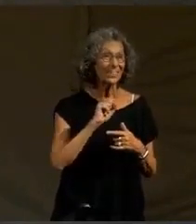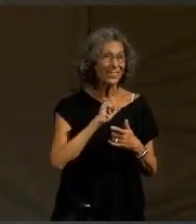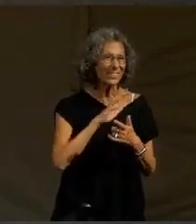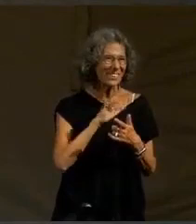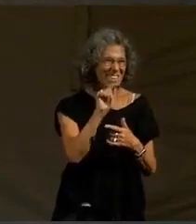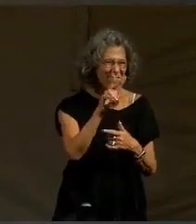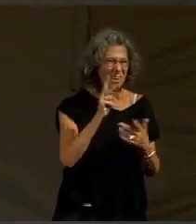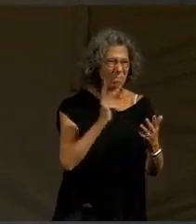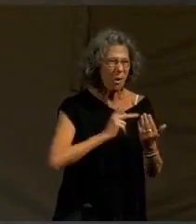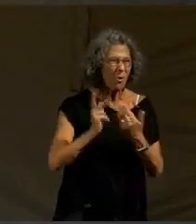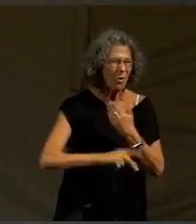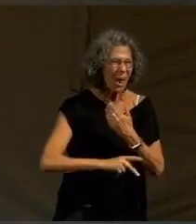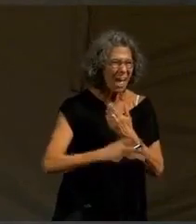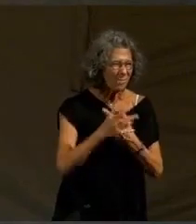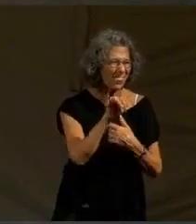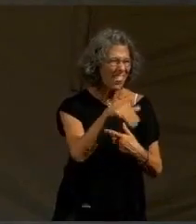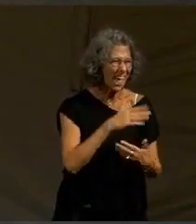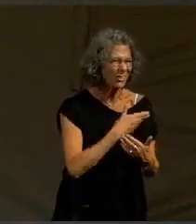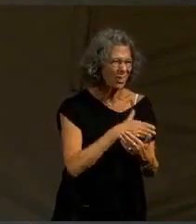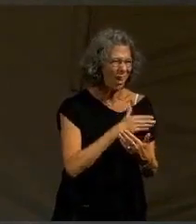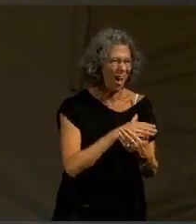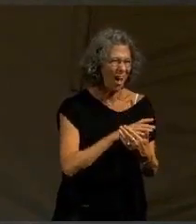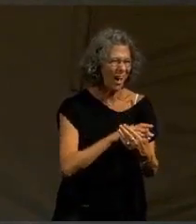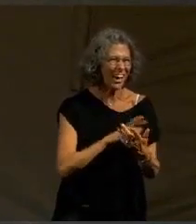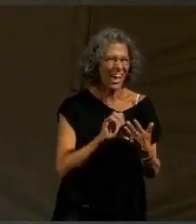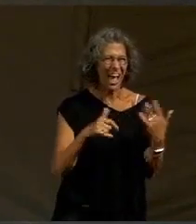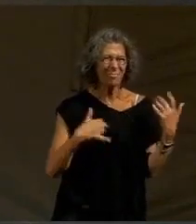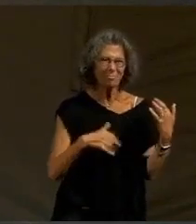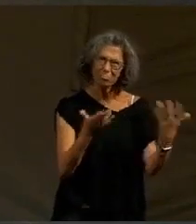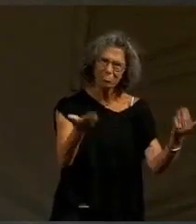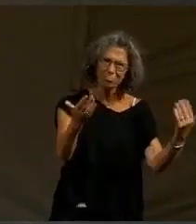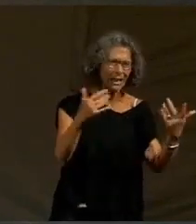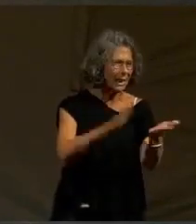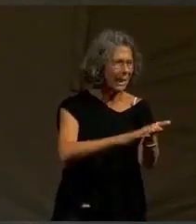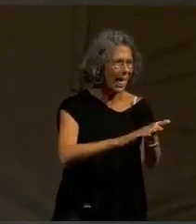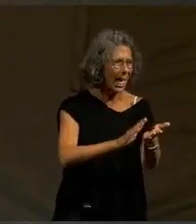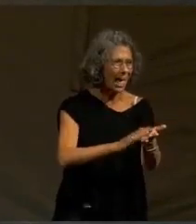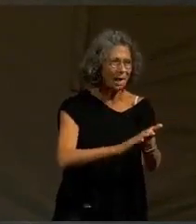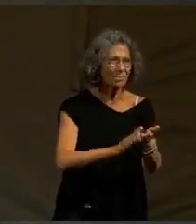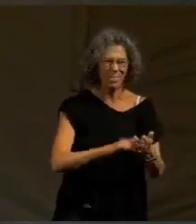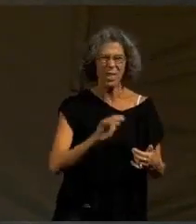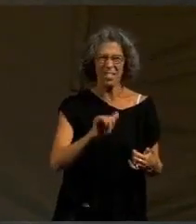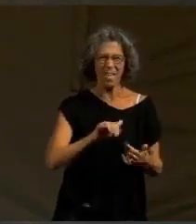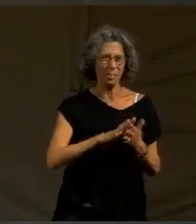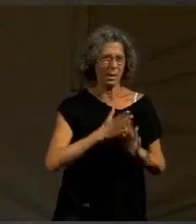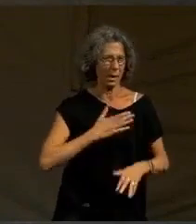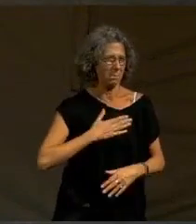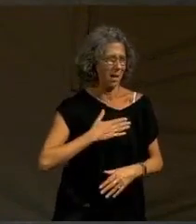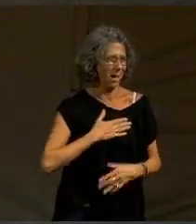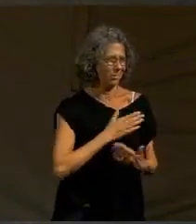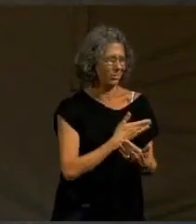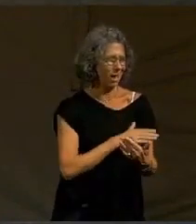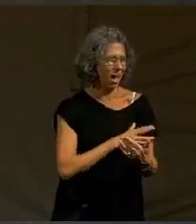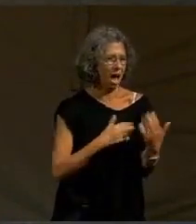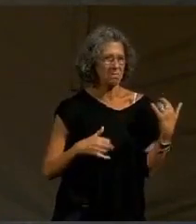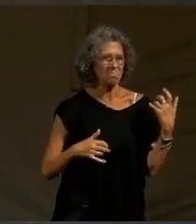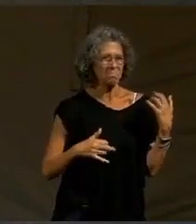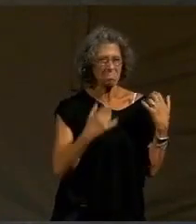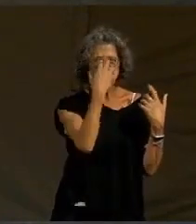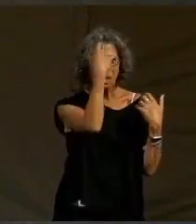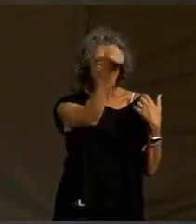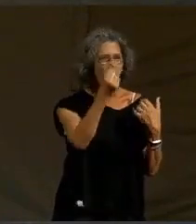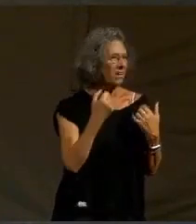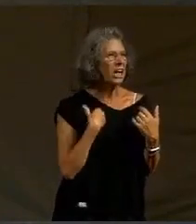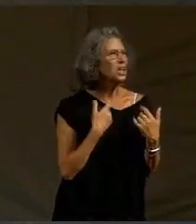this tiny ship. Yeah, y'all can laugh, but that was my song, and I could throw down on it at a moment's notice, play it